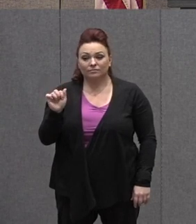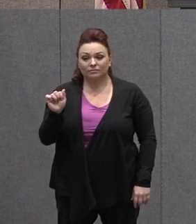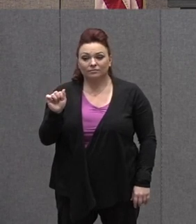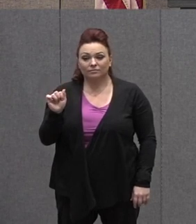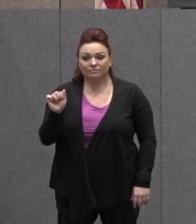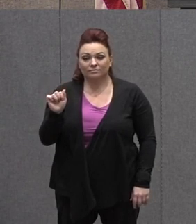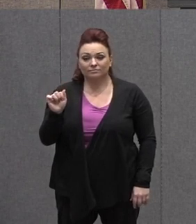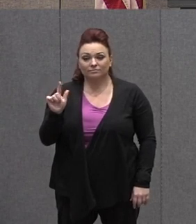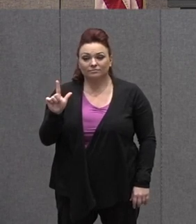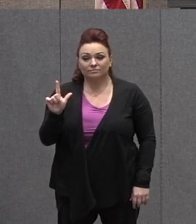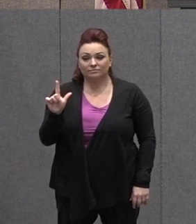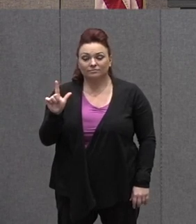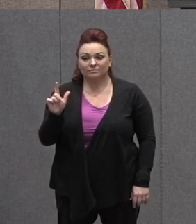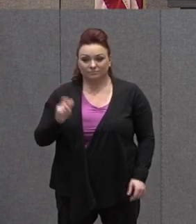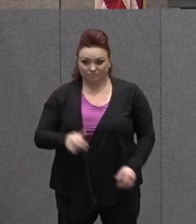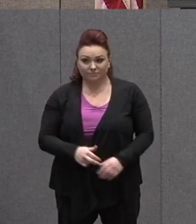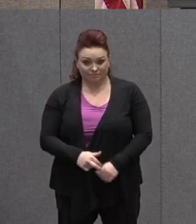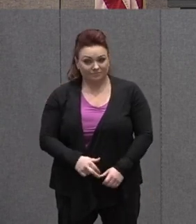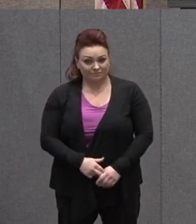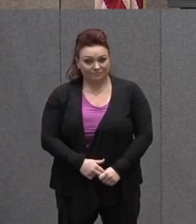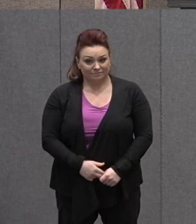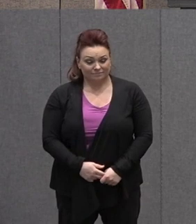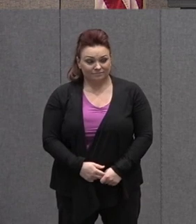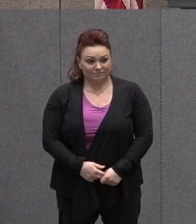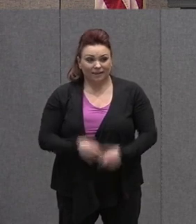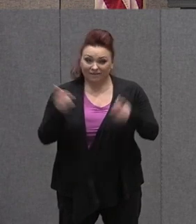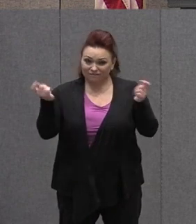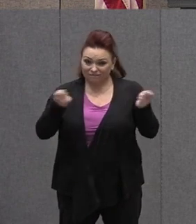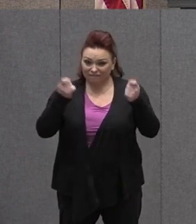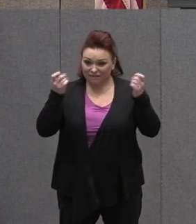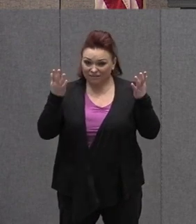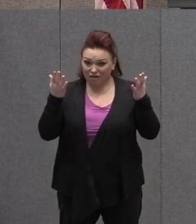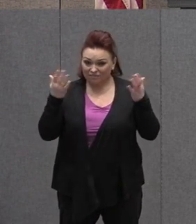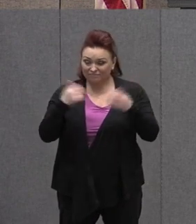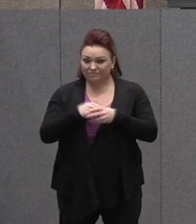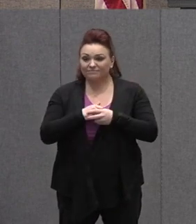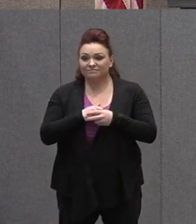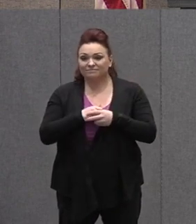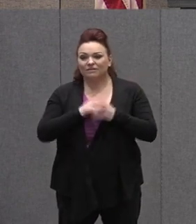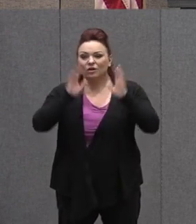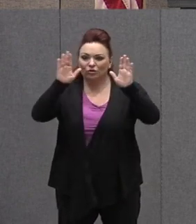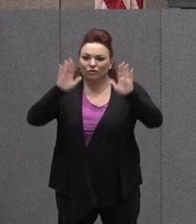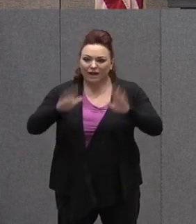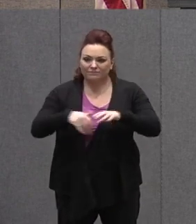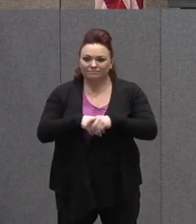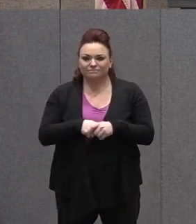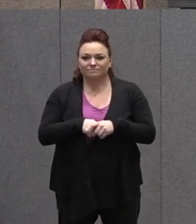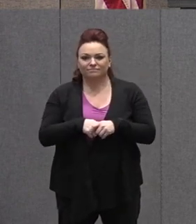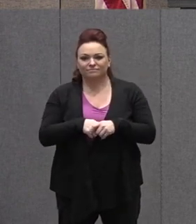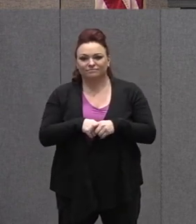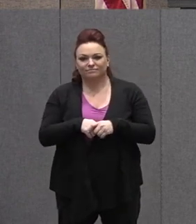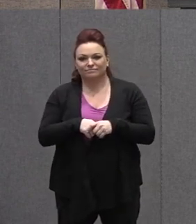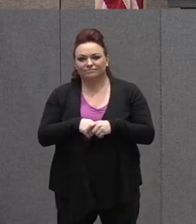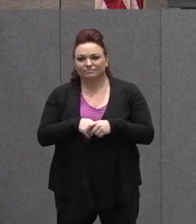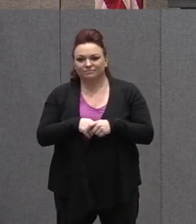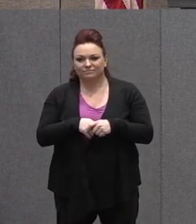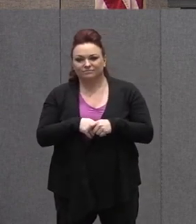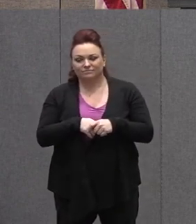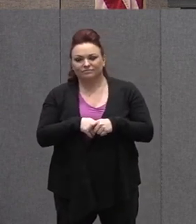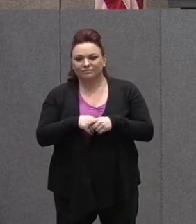A. L. Festival. Great. Let's finish this last